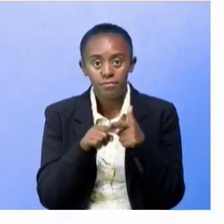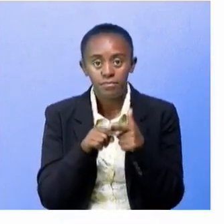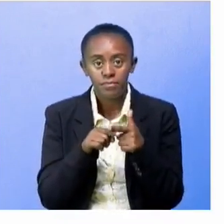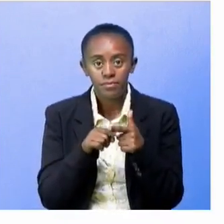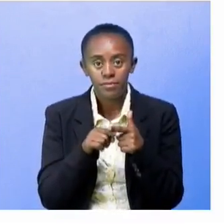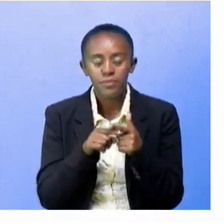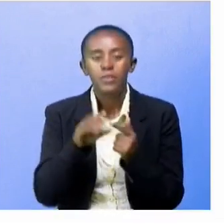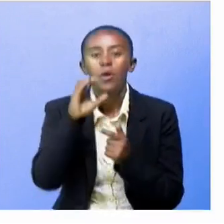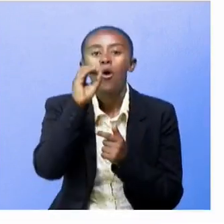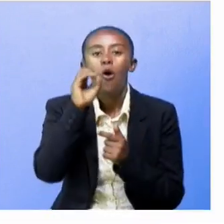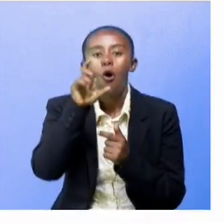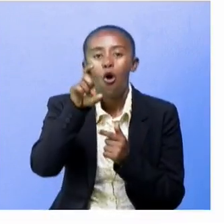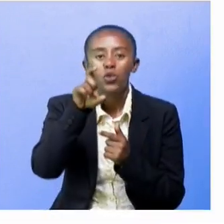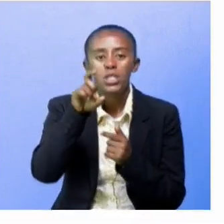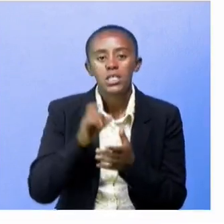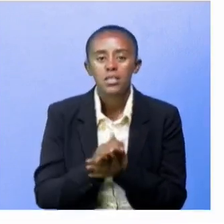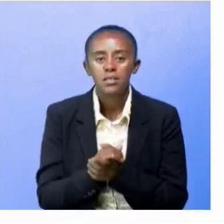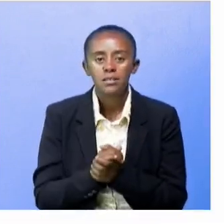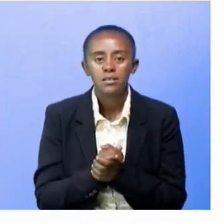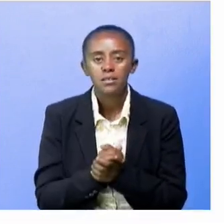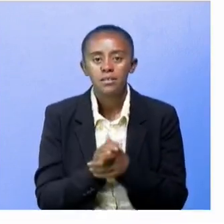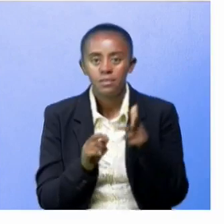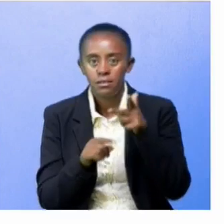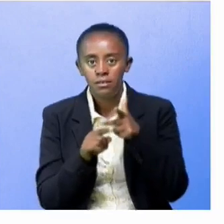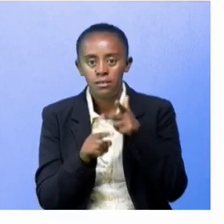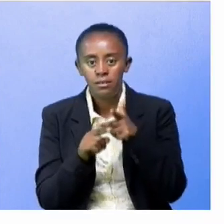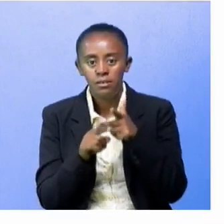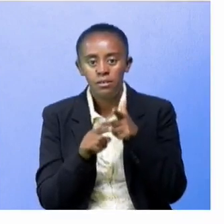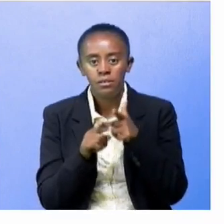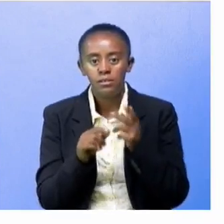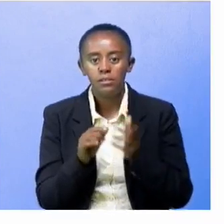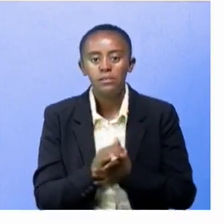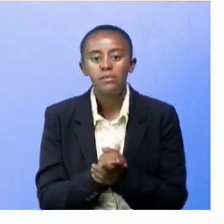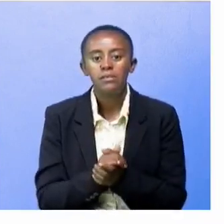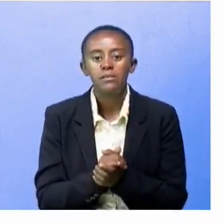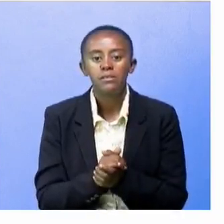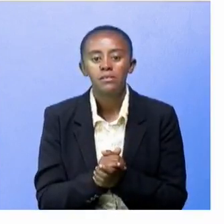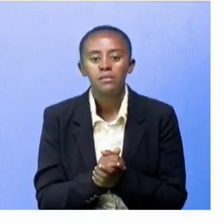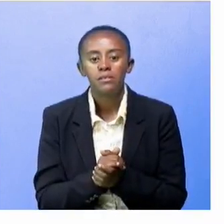was ox. The third,